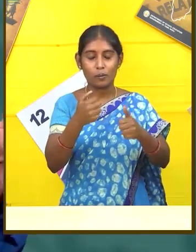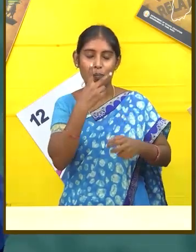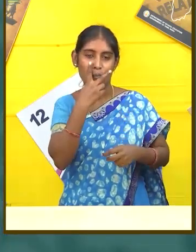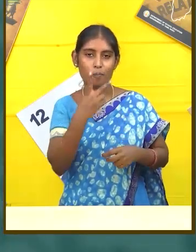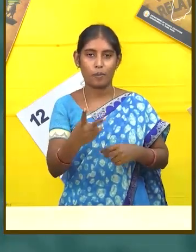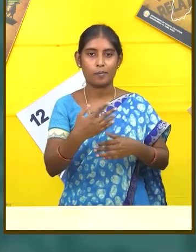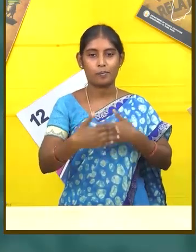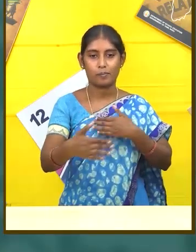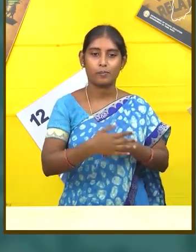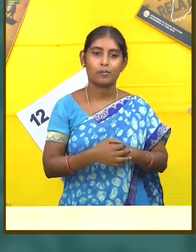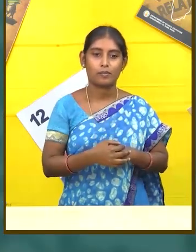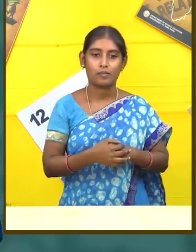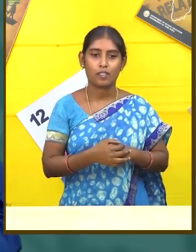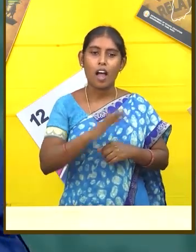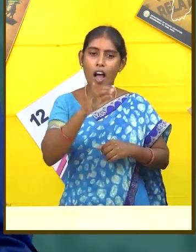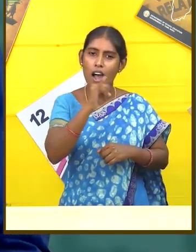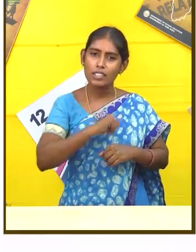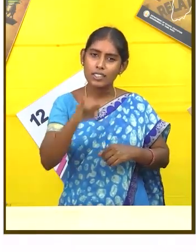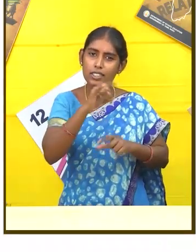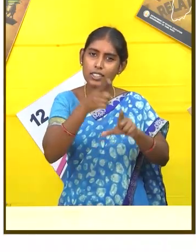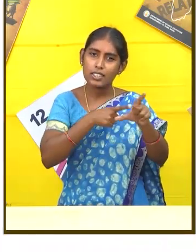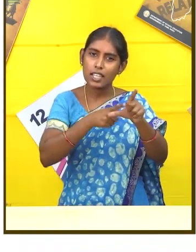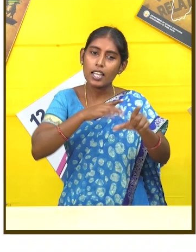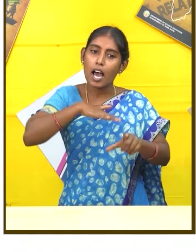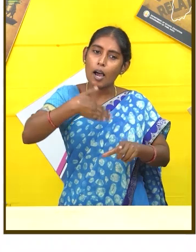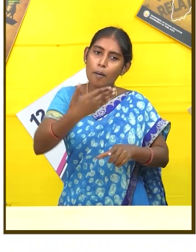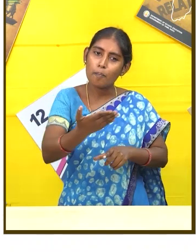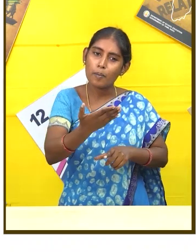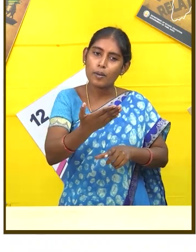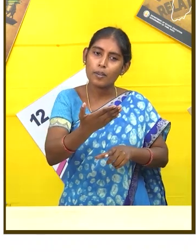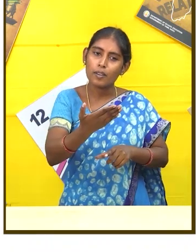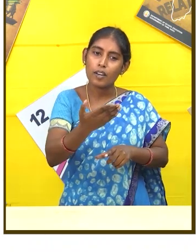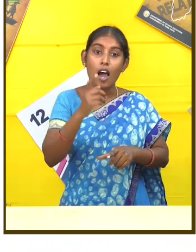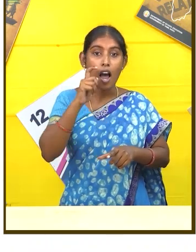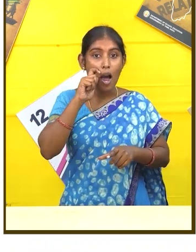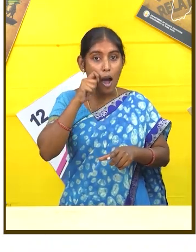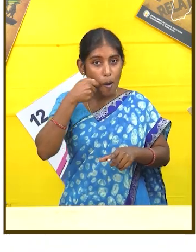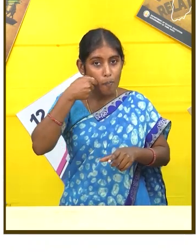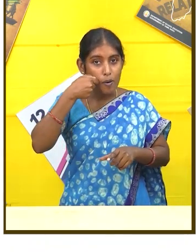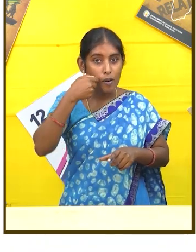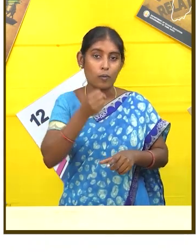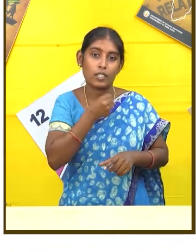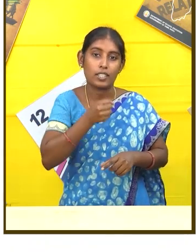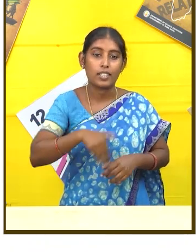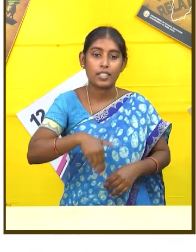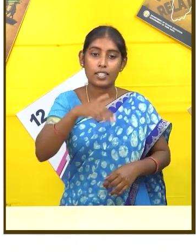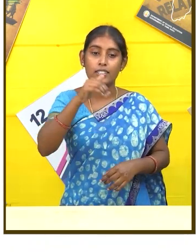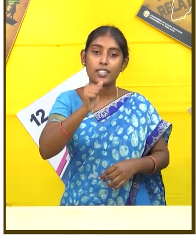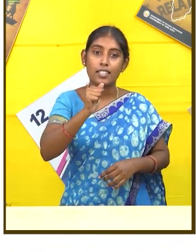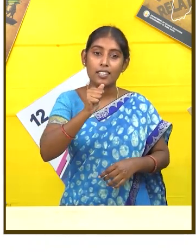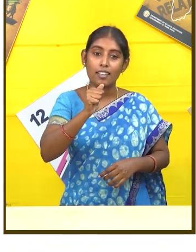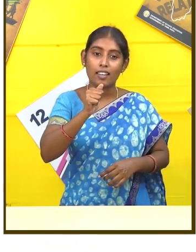Okay, then let's see the remark. What they said about after 6 years? The father age